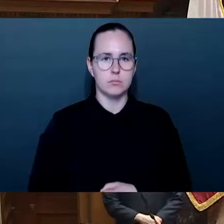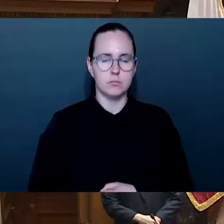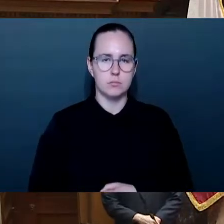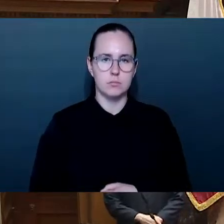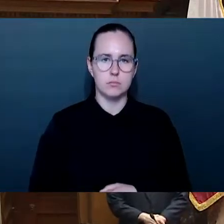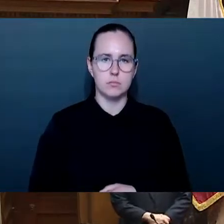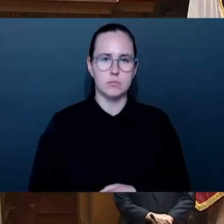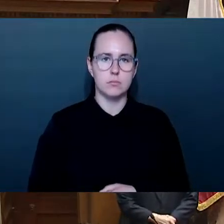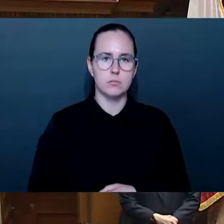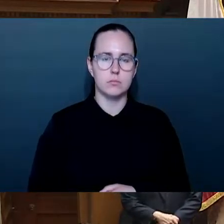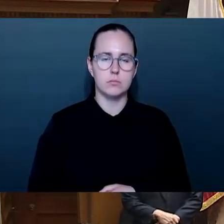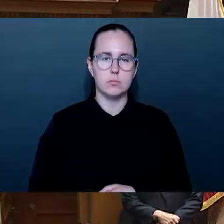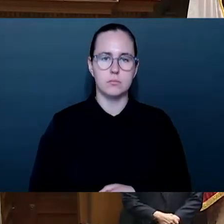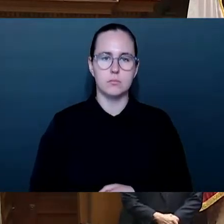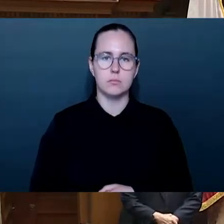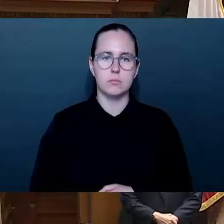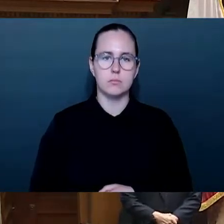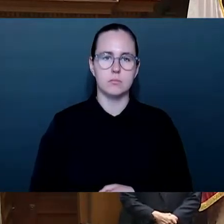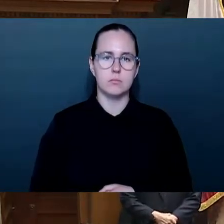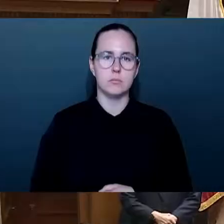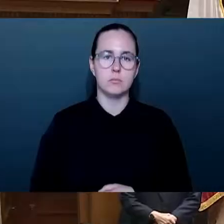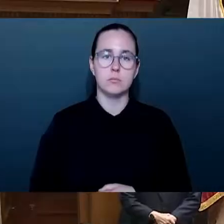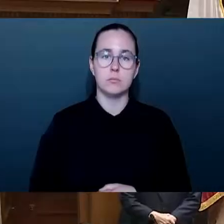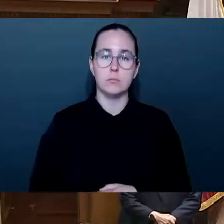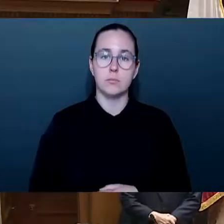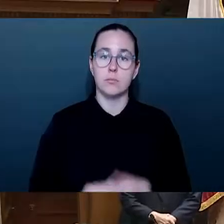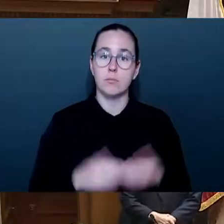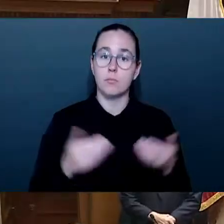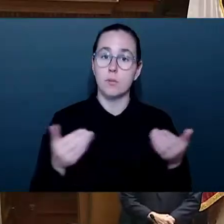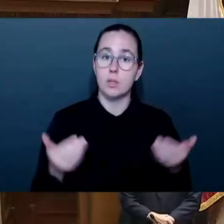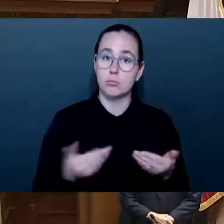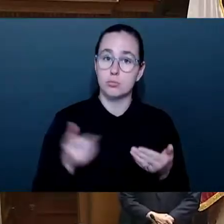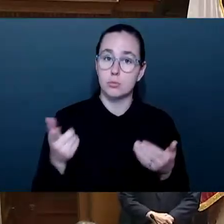I invite the Minister of Labour to lead the House in prayer or reflection.